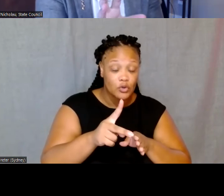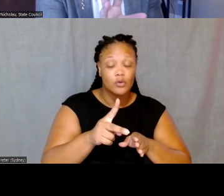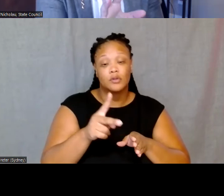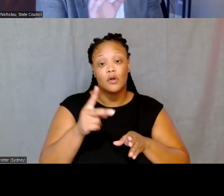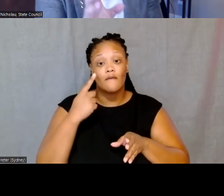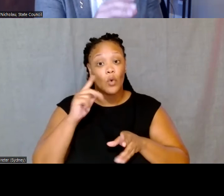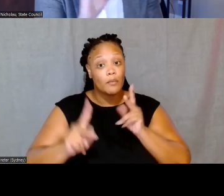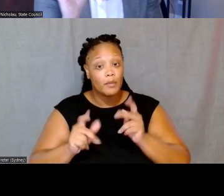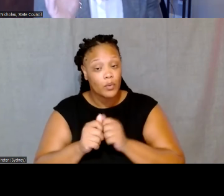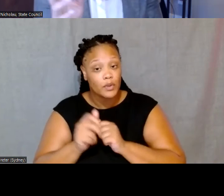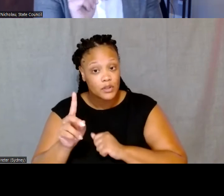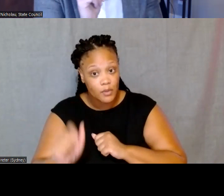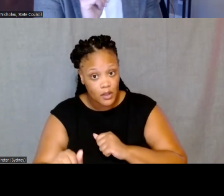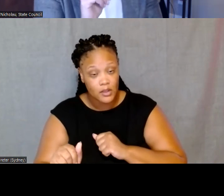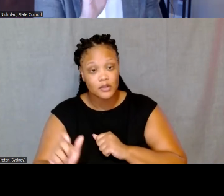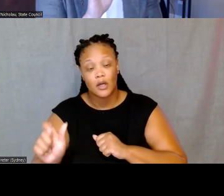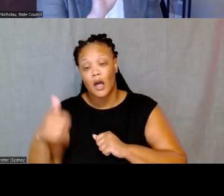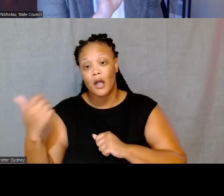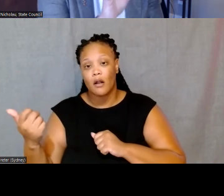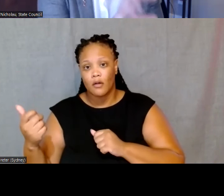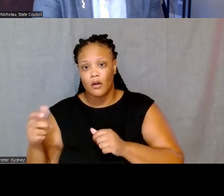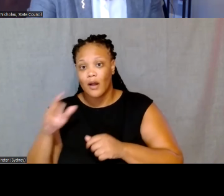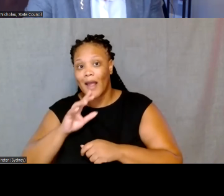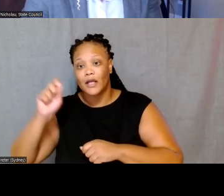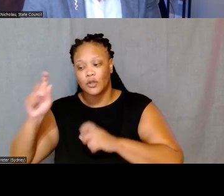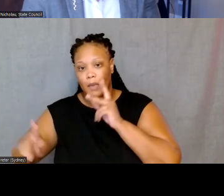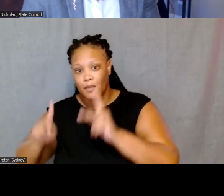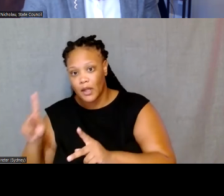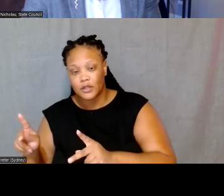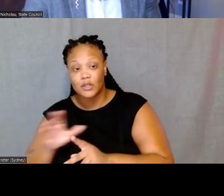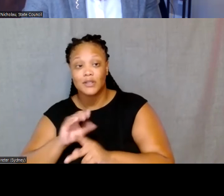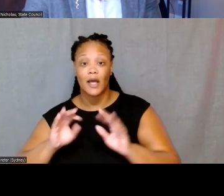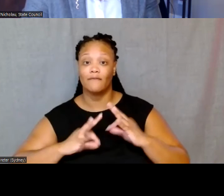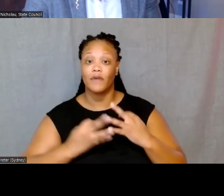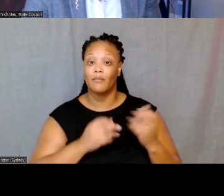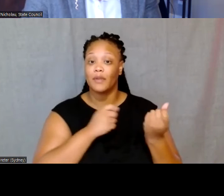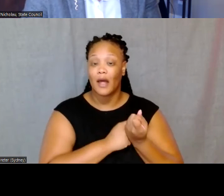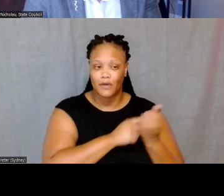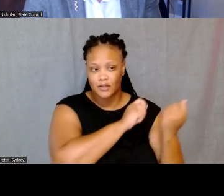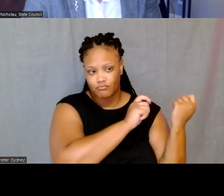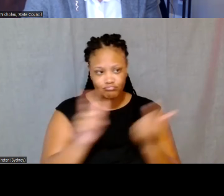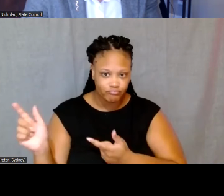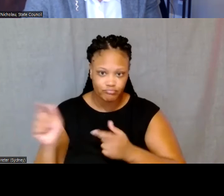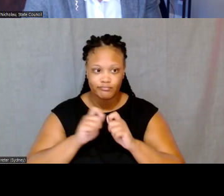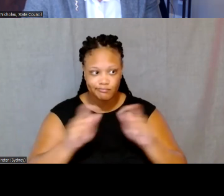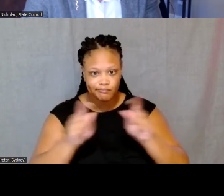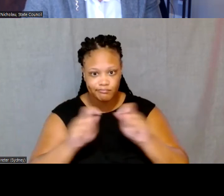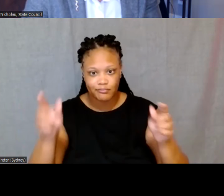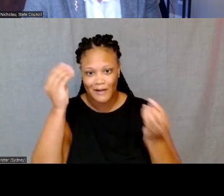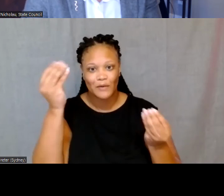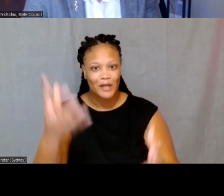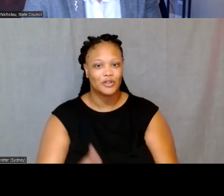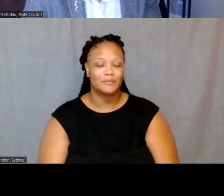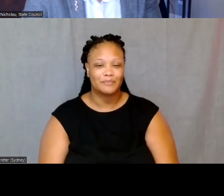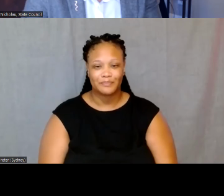other disabilities, cross disabilities, aging populations, and that's also for family advocates too. Next slide.